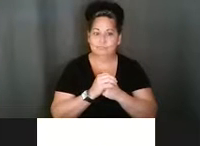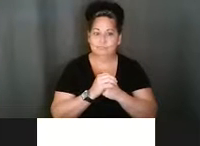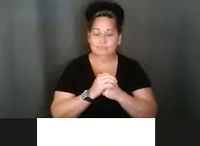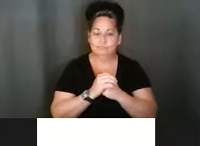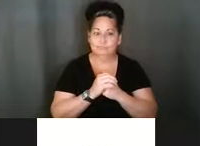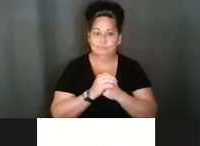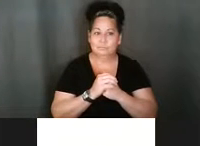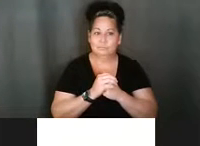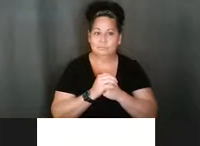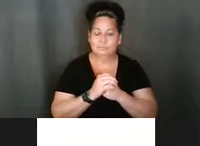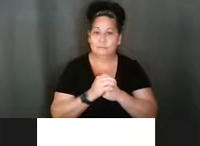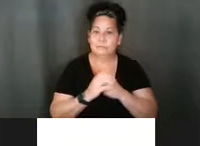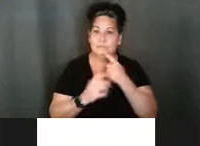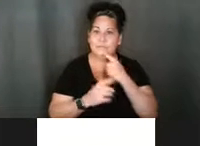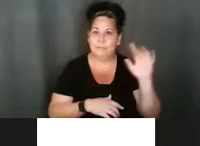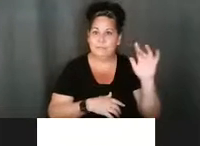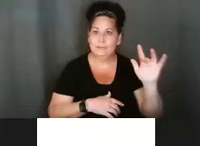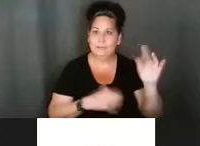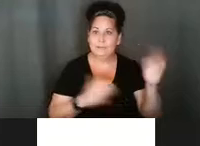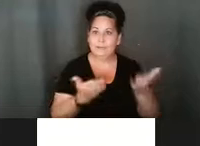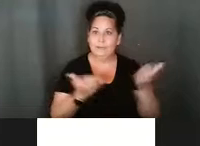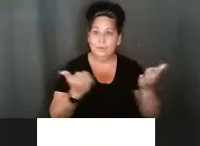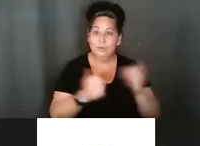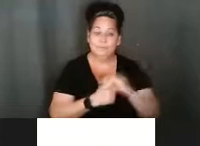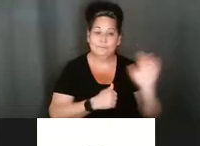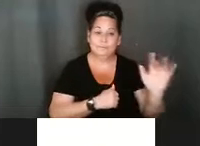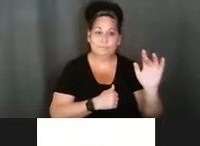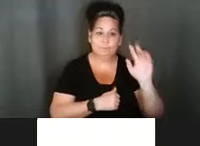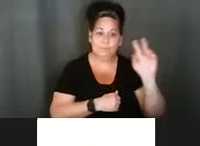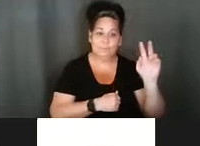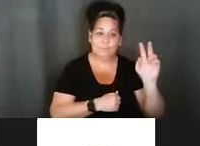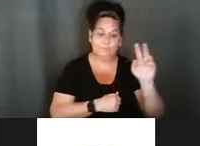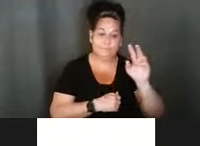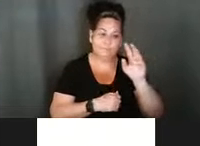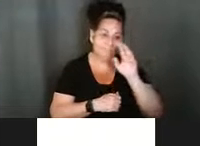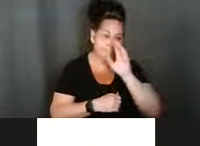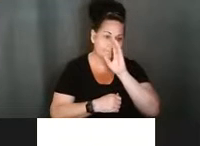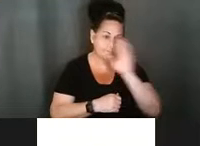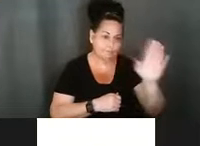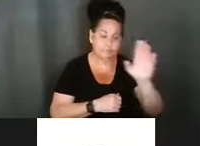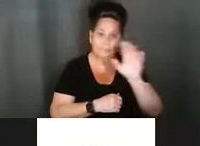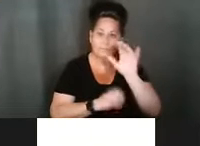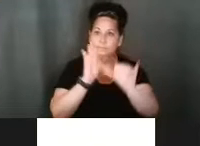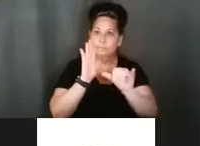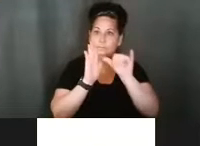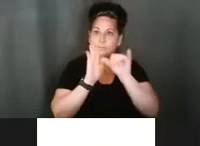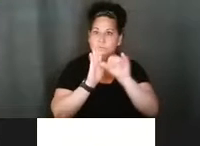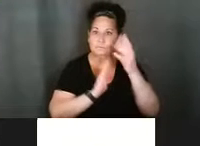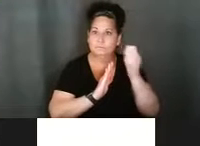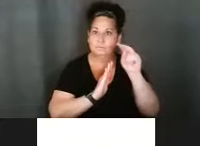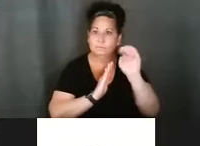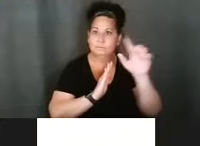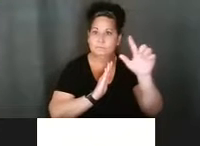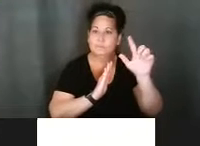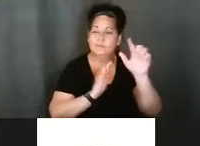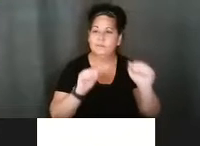link where it says click here and it will take you directly to our YouTube channel where you can view that